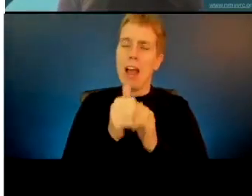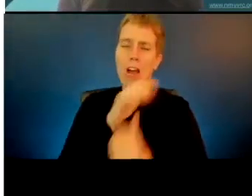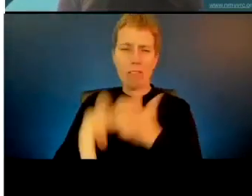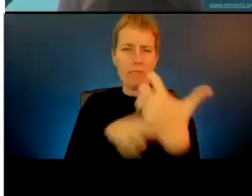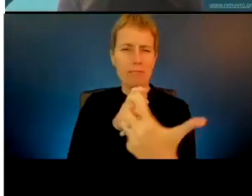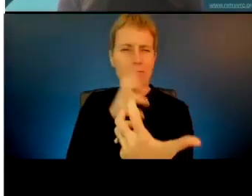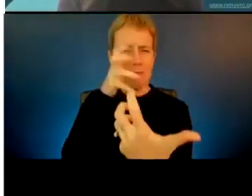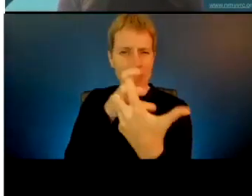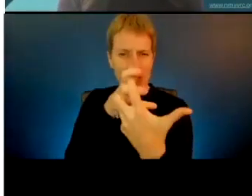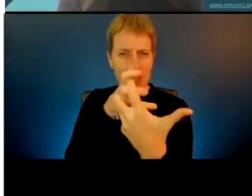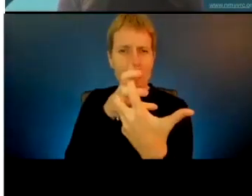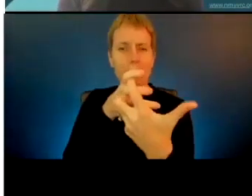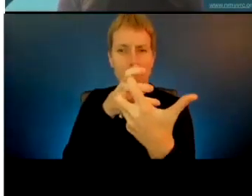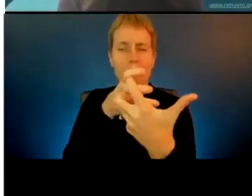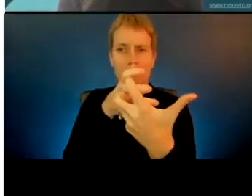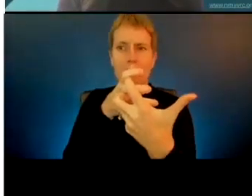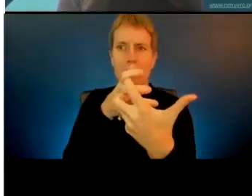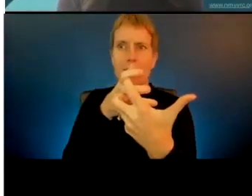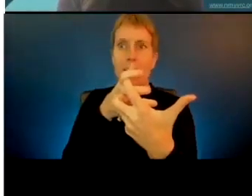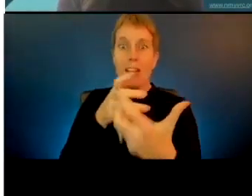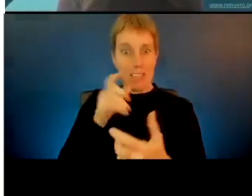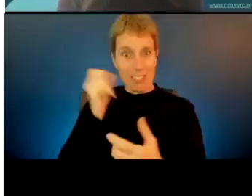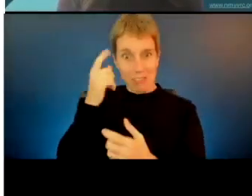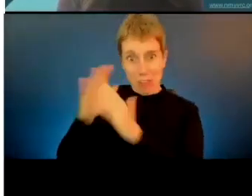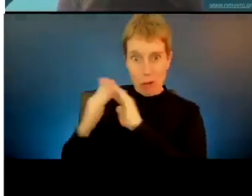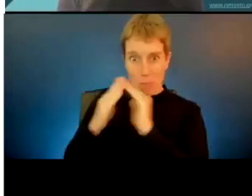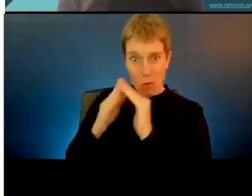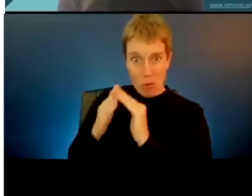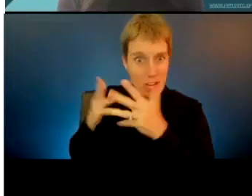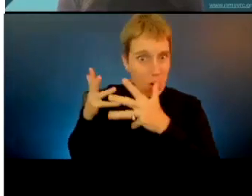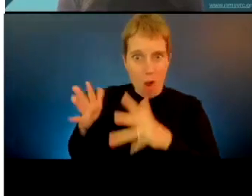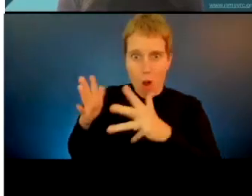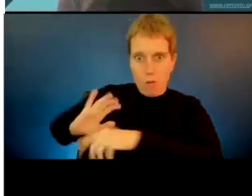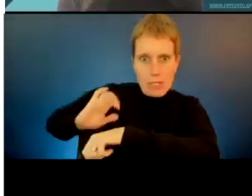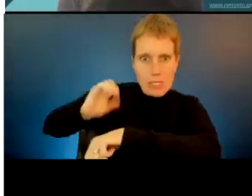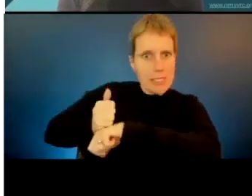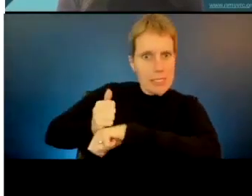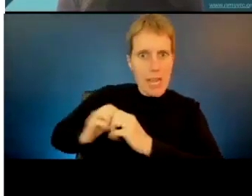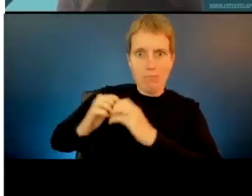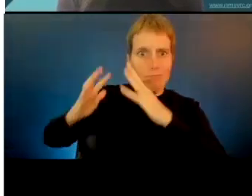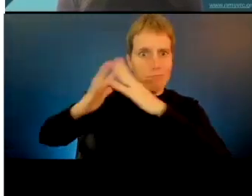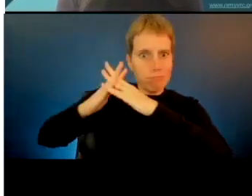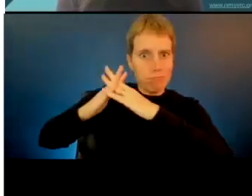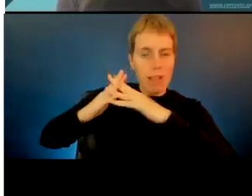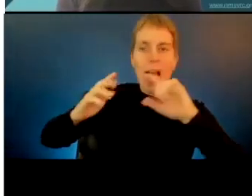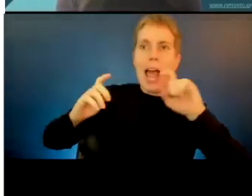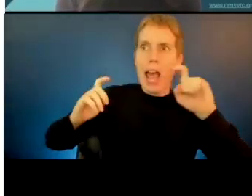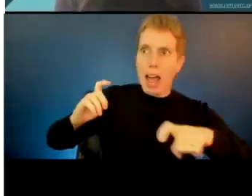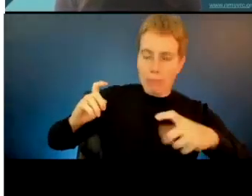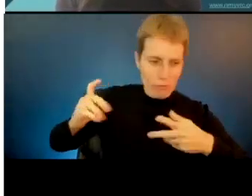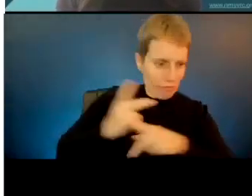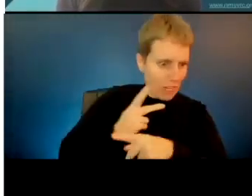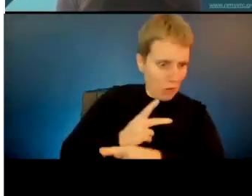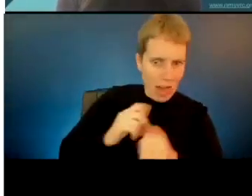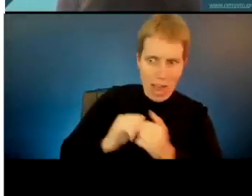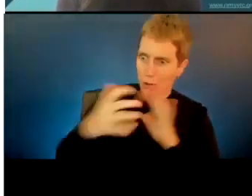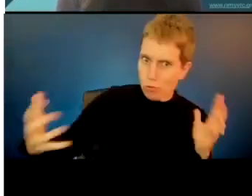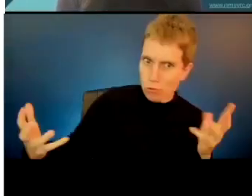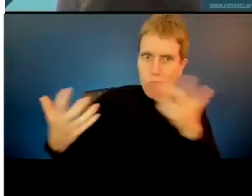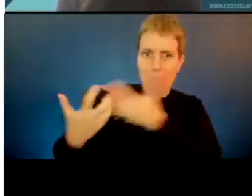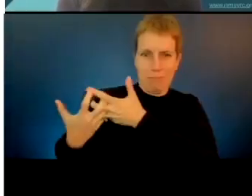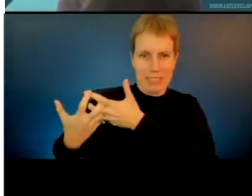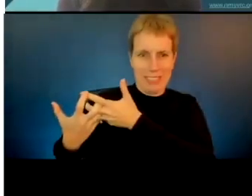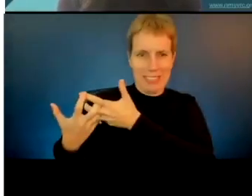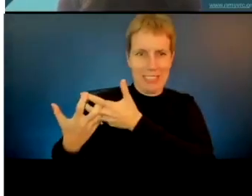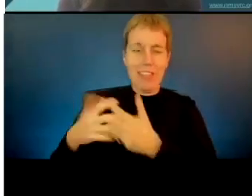collaboration into an existing structure, and you must learn the ABCs of our field. Speak the truth to